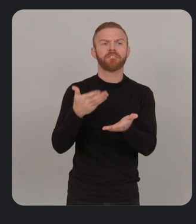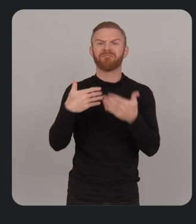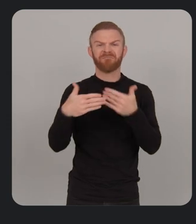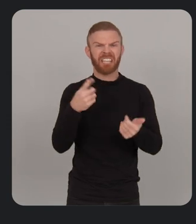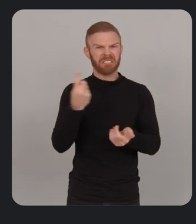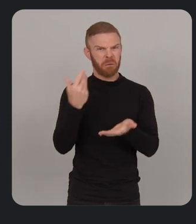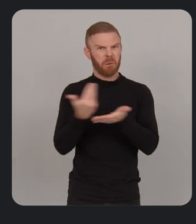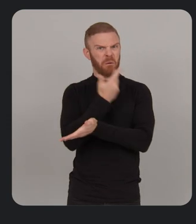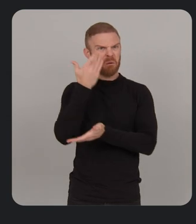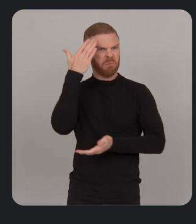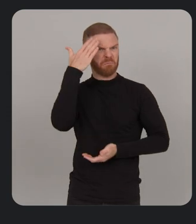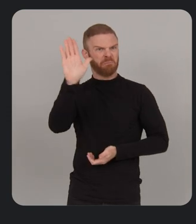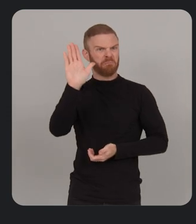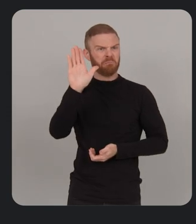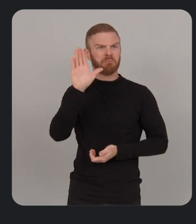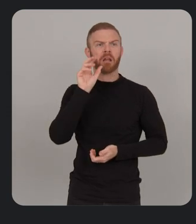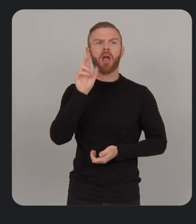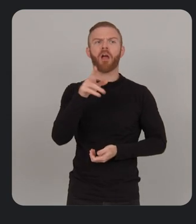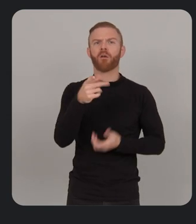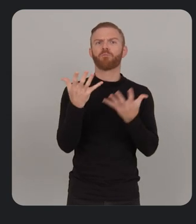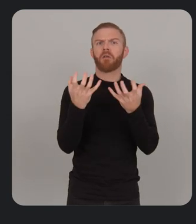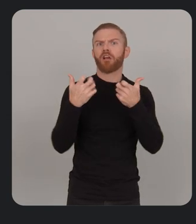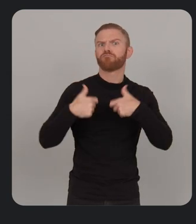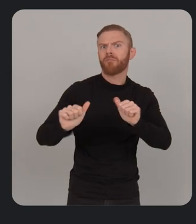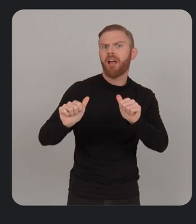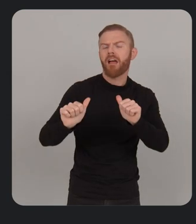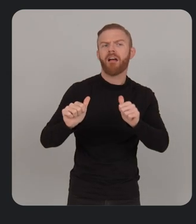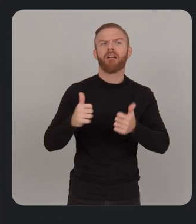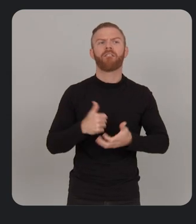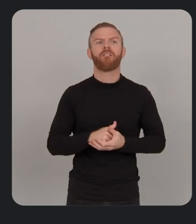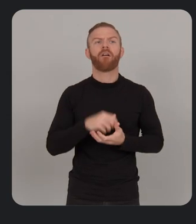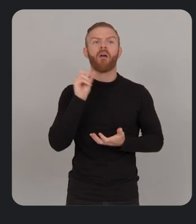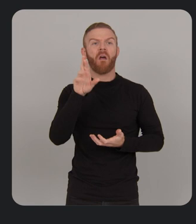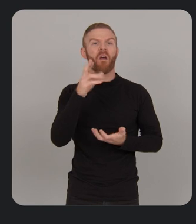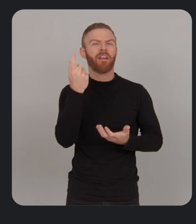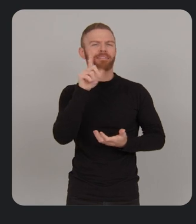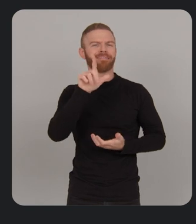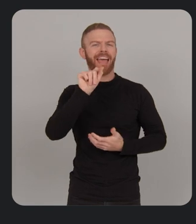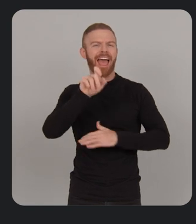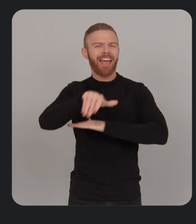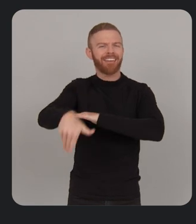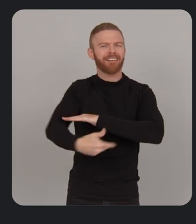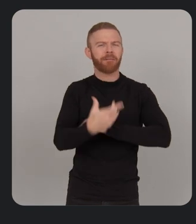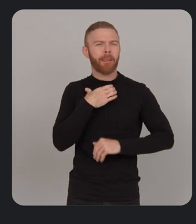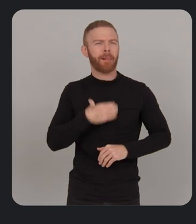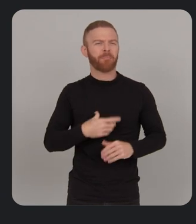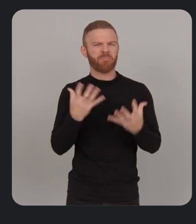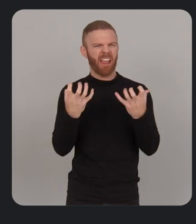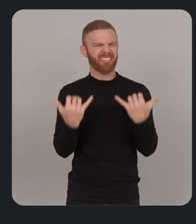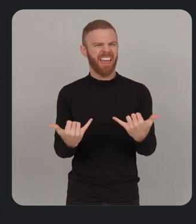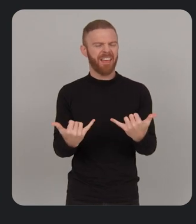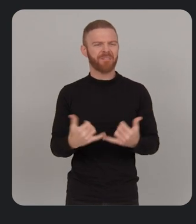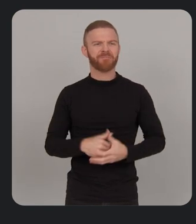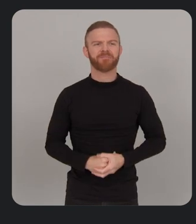it's something unfamiliar you've always wanted to try, or a late-night craving that you need ASAP.